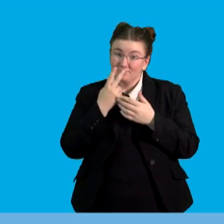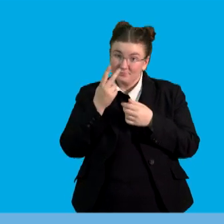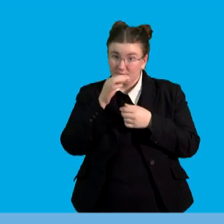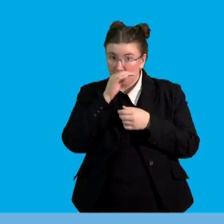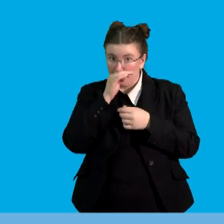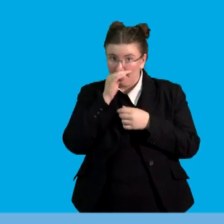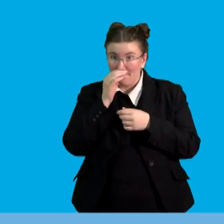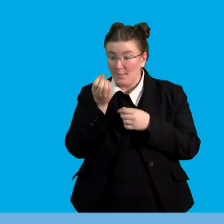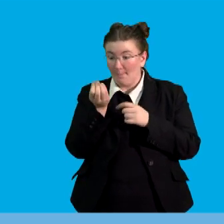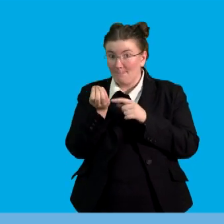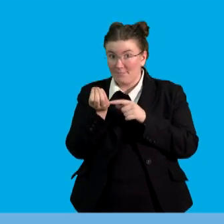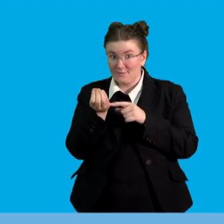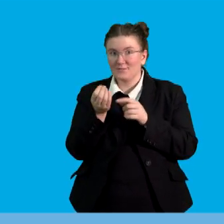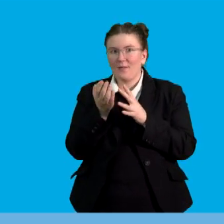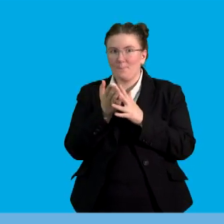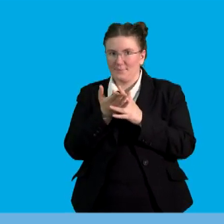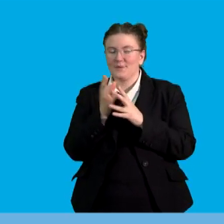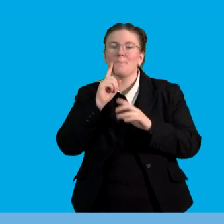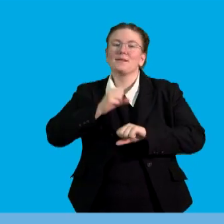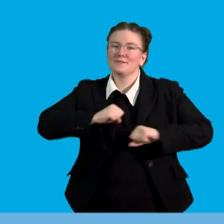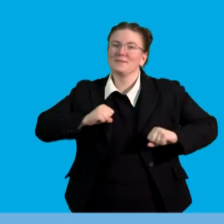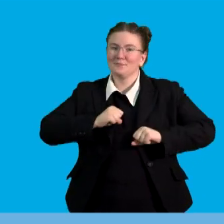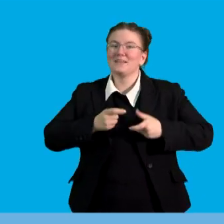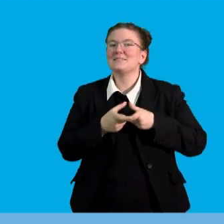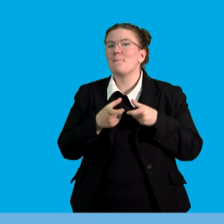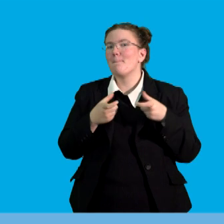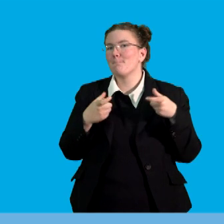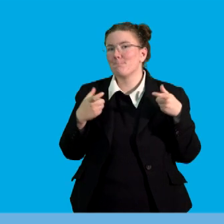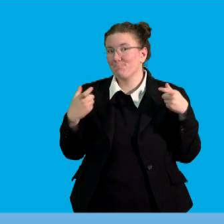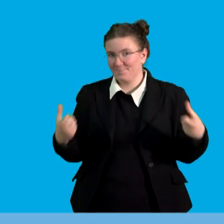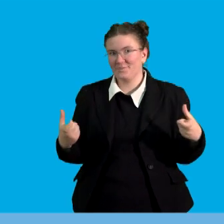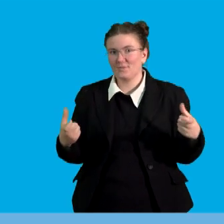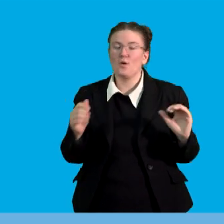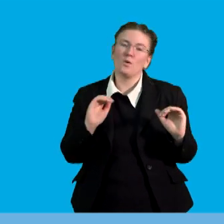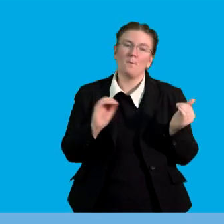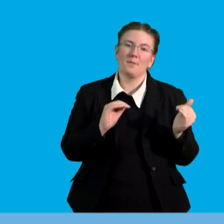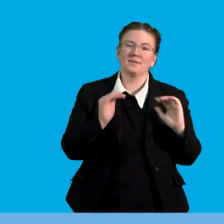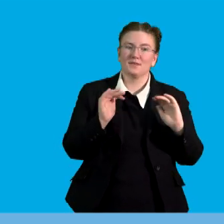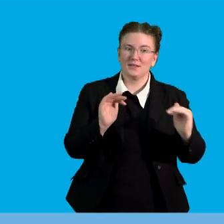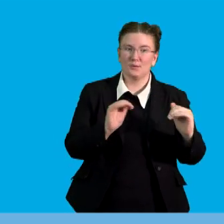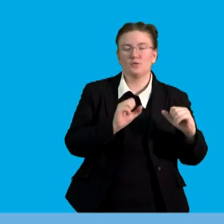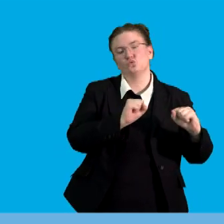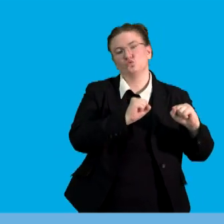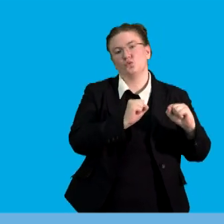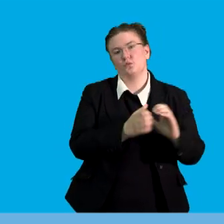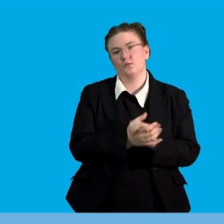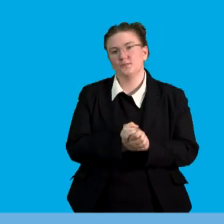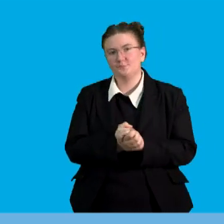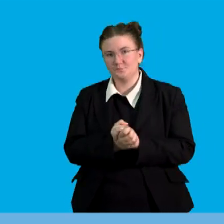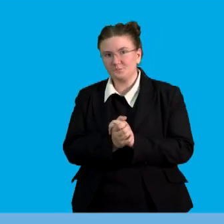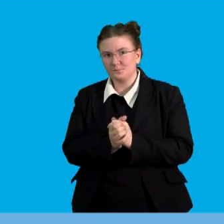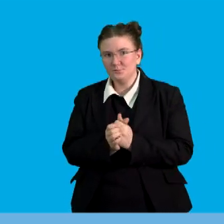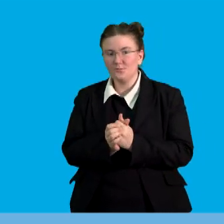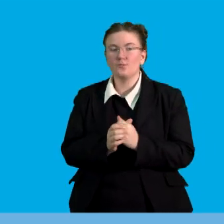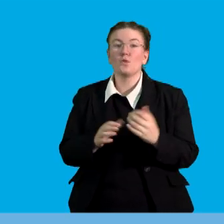see that the particles between the gas particles, or the spaces rather, between the gas particles are much bigger as compared to the spaces in